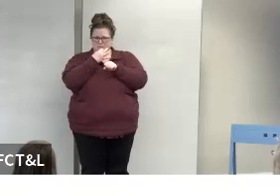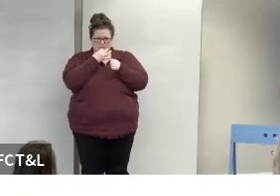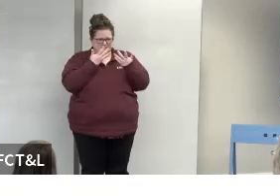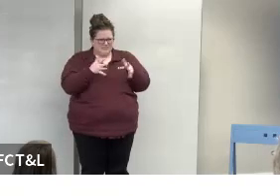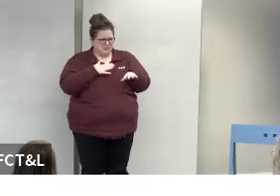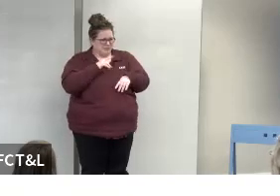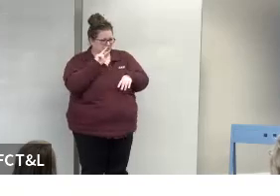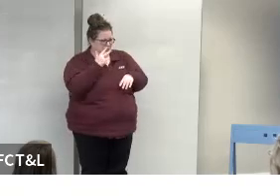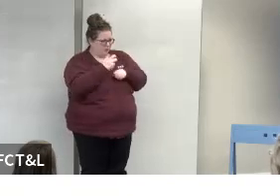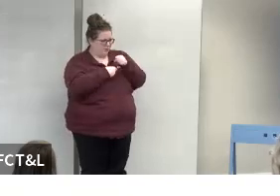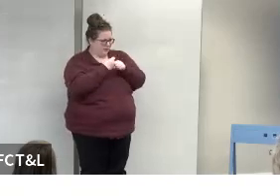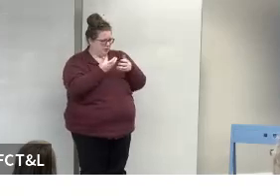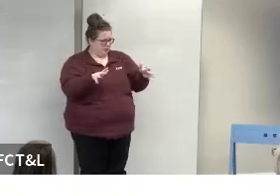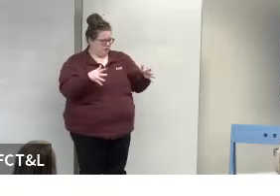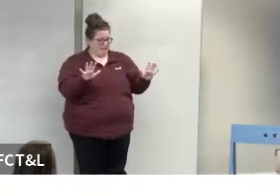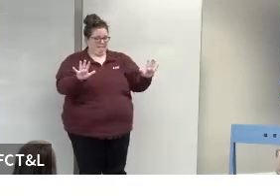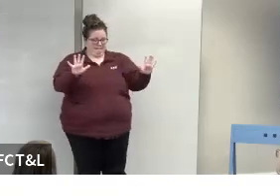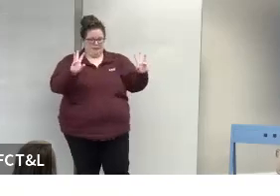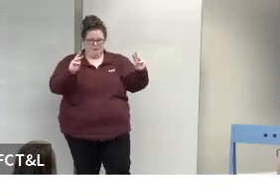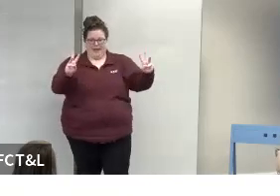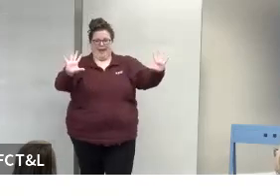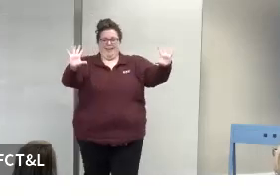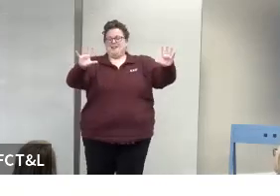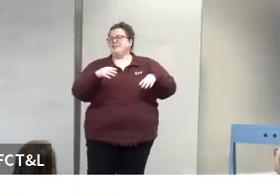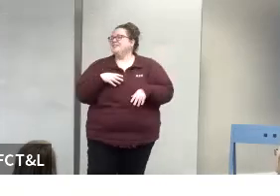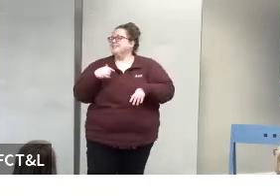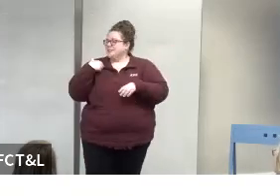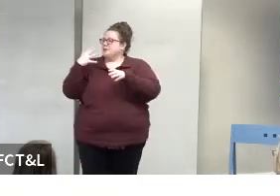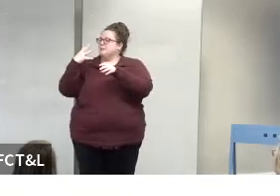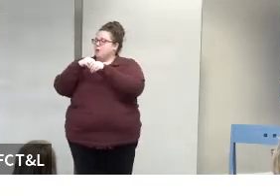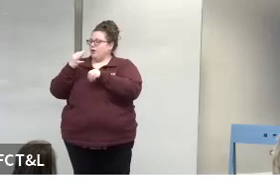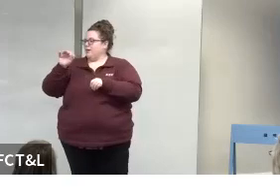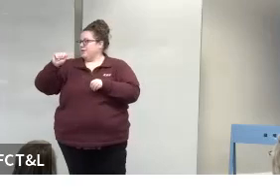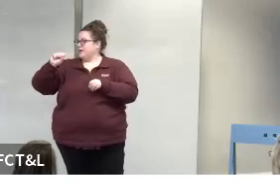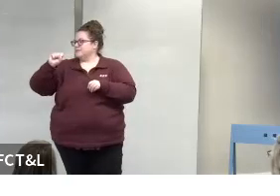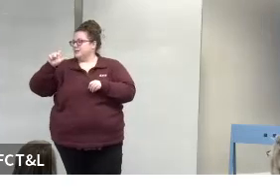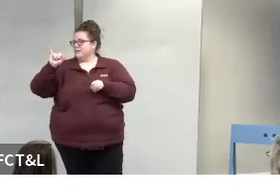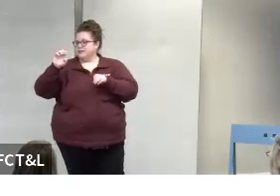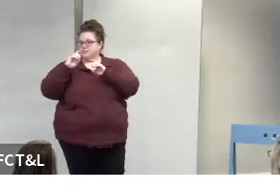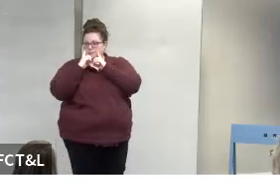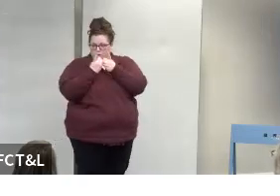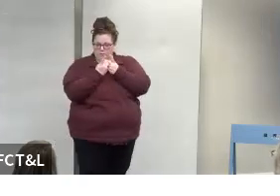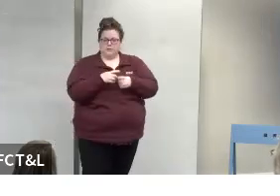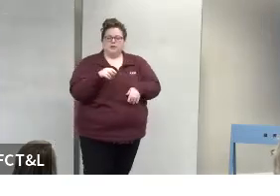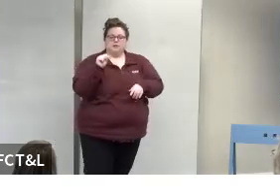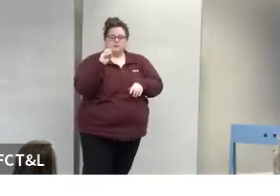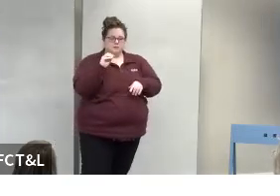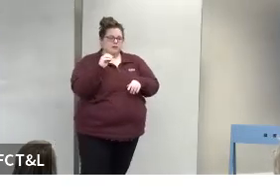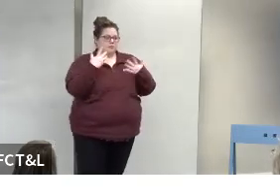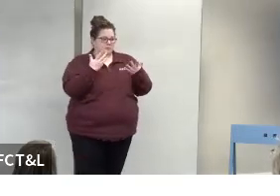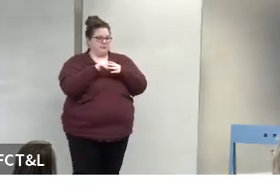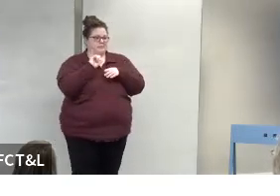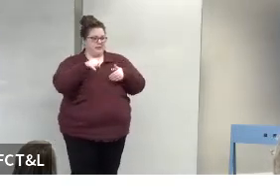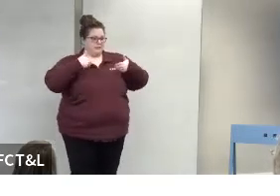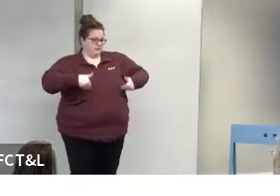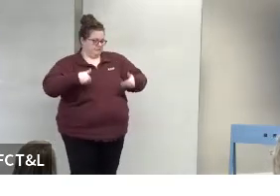This is my 3rd year as a faculty member. It's hard to believe. I'm already in my 3rd year. It just, as time has went so quickly. I am a part of the American